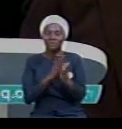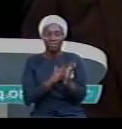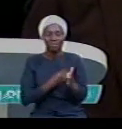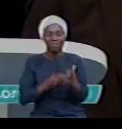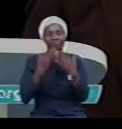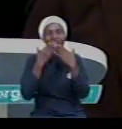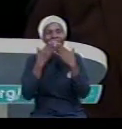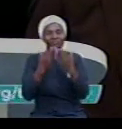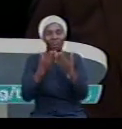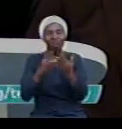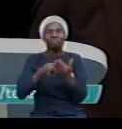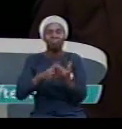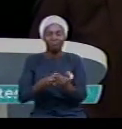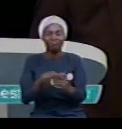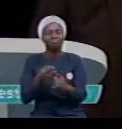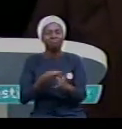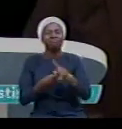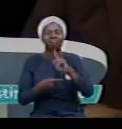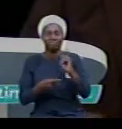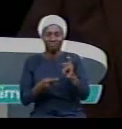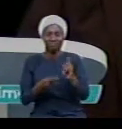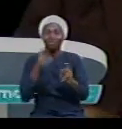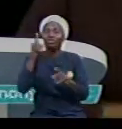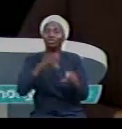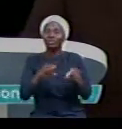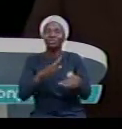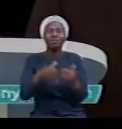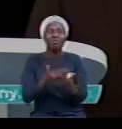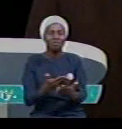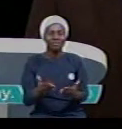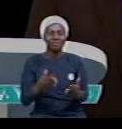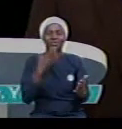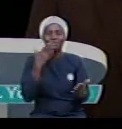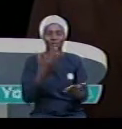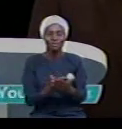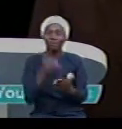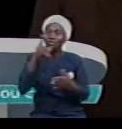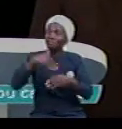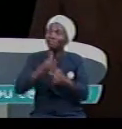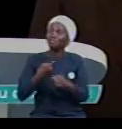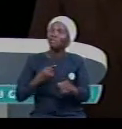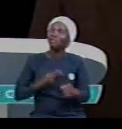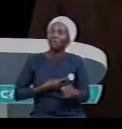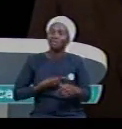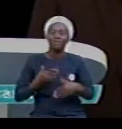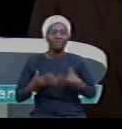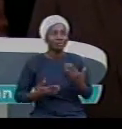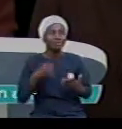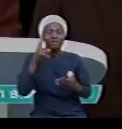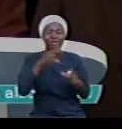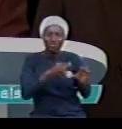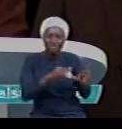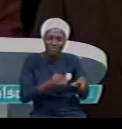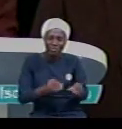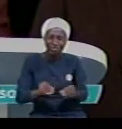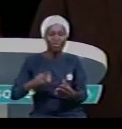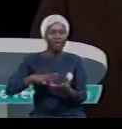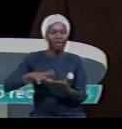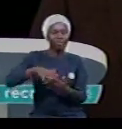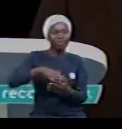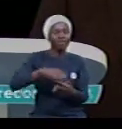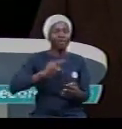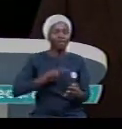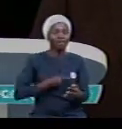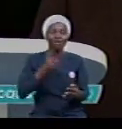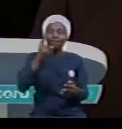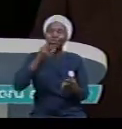well. You made us glad. You moved among us. You proved yourself, your great